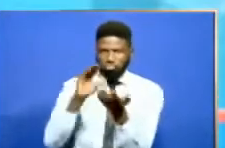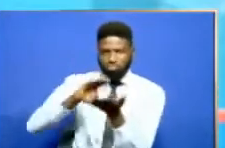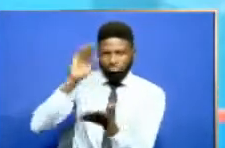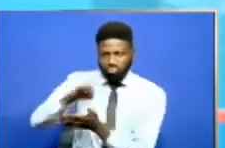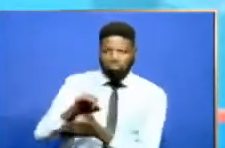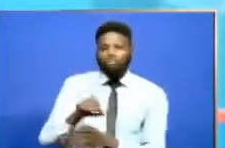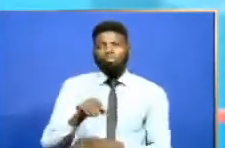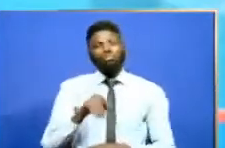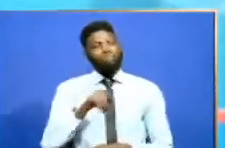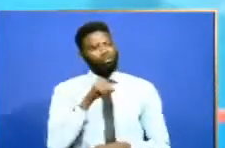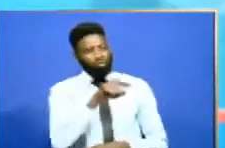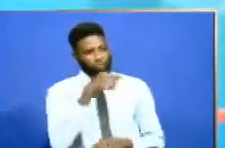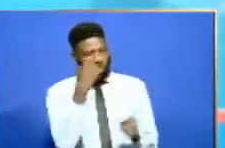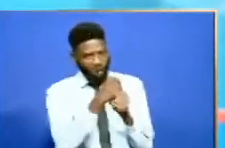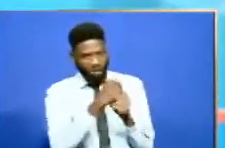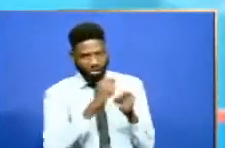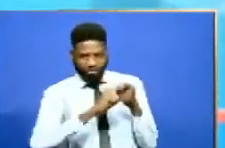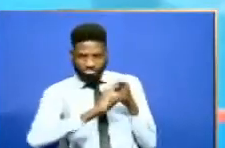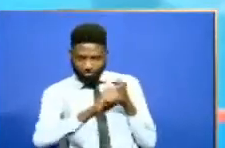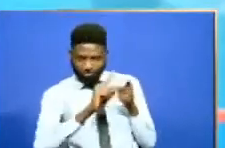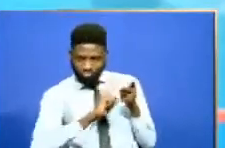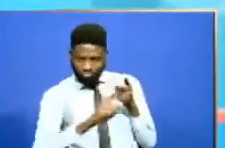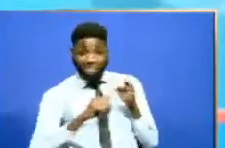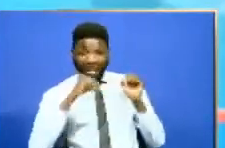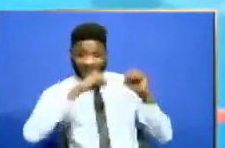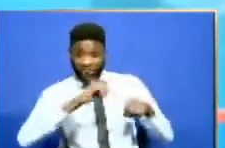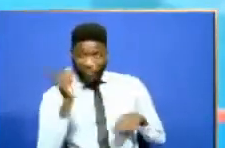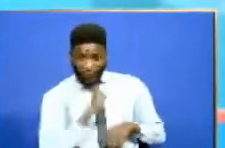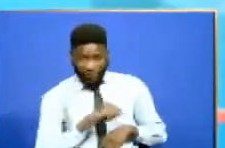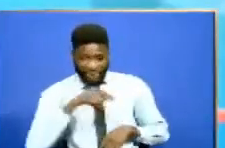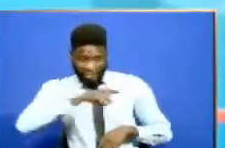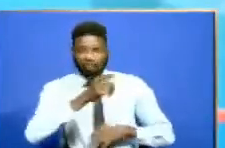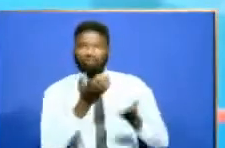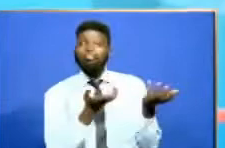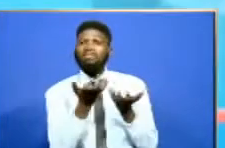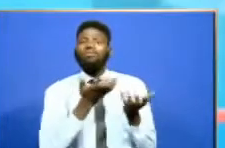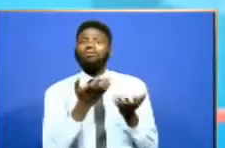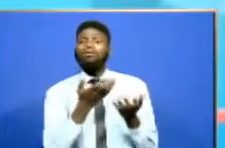do. You have agreed to do it and make your money with or without